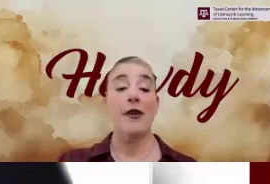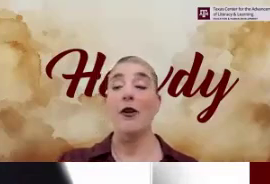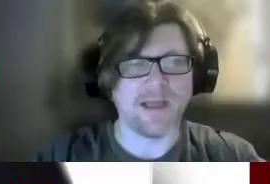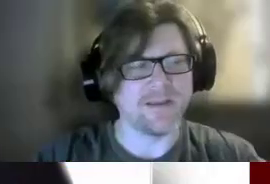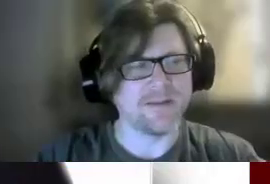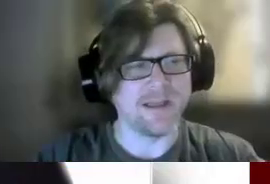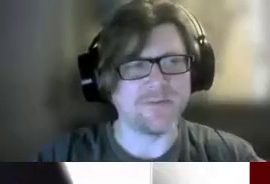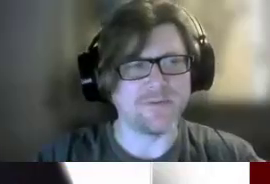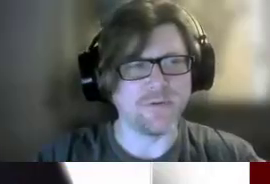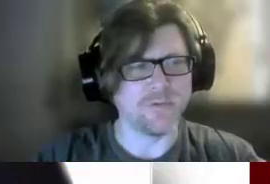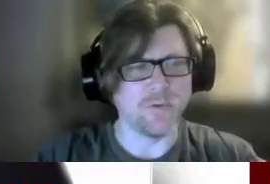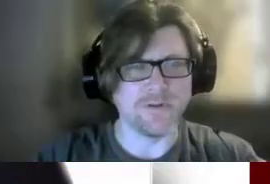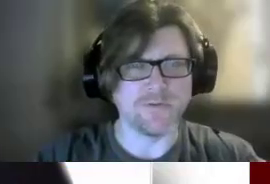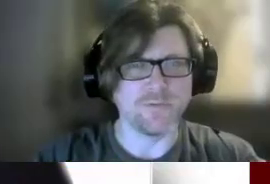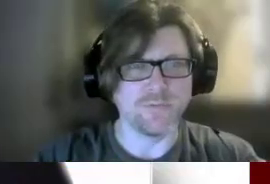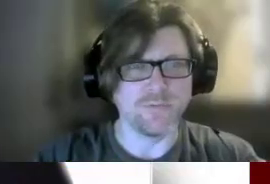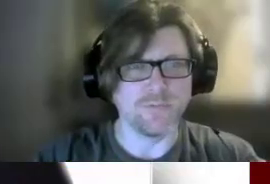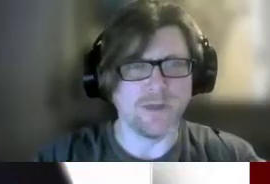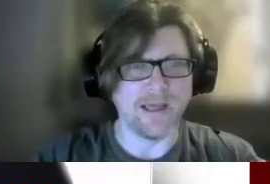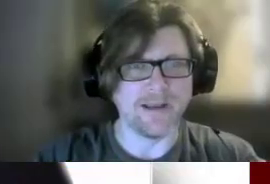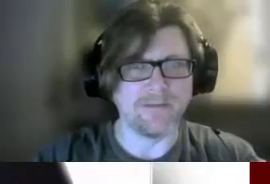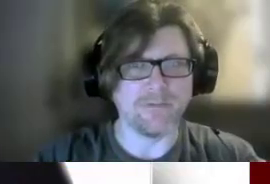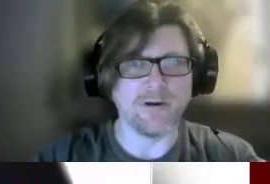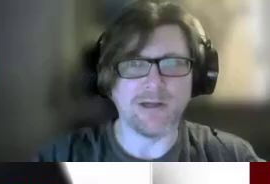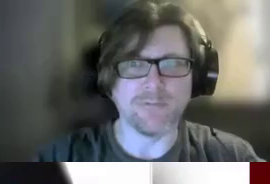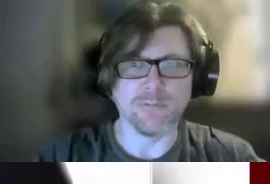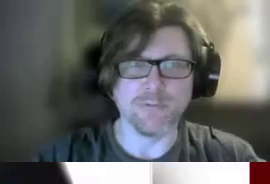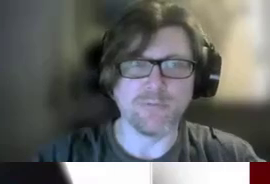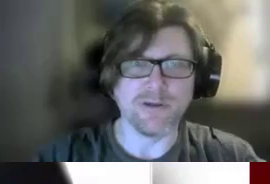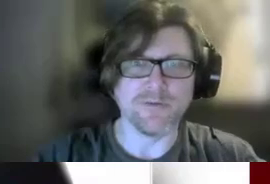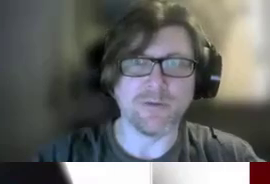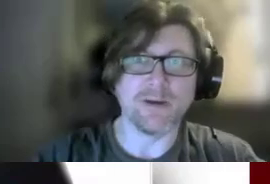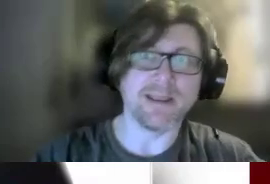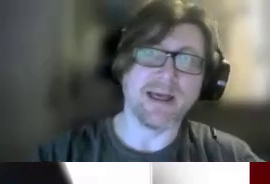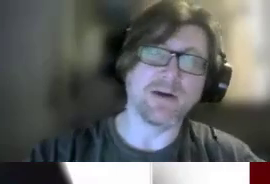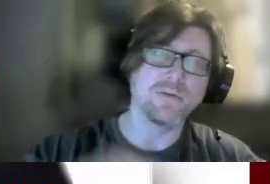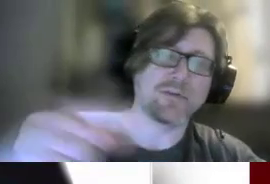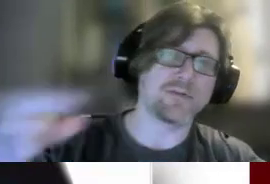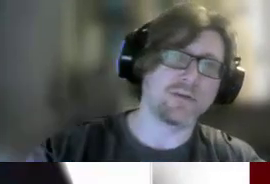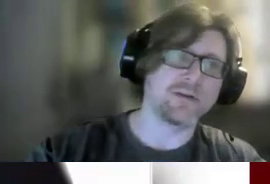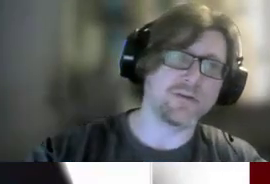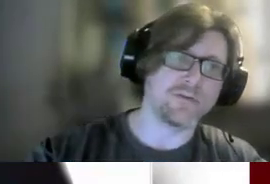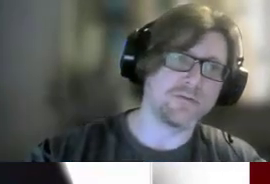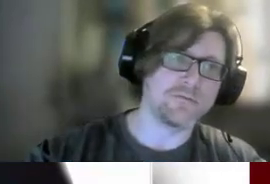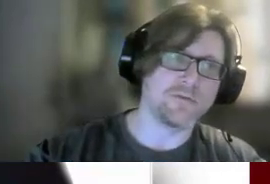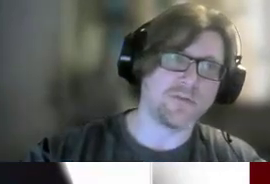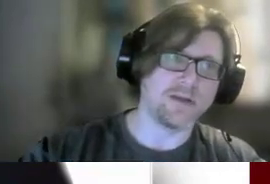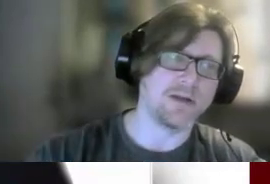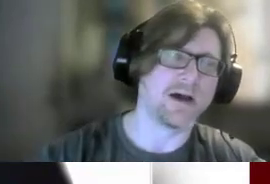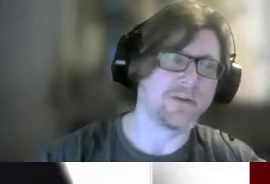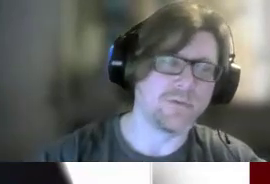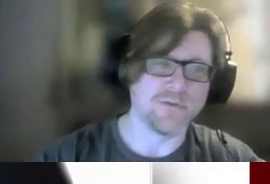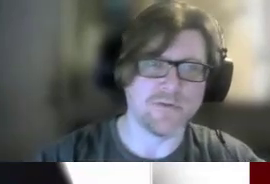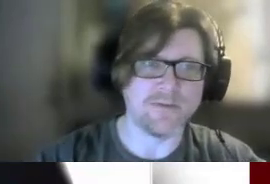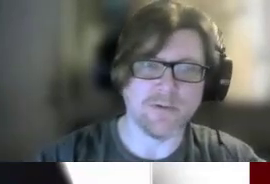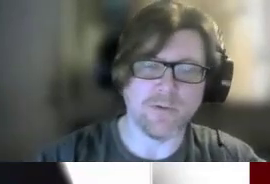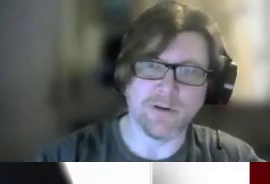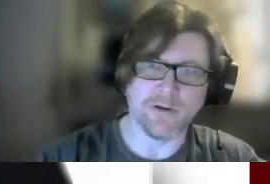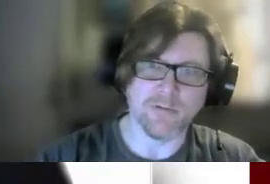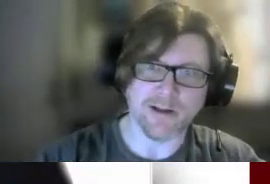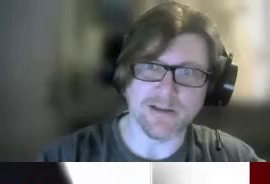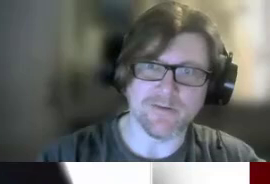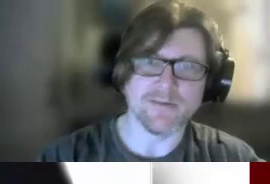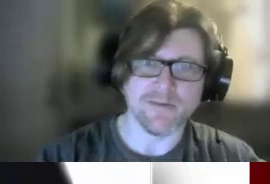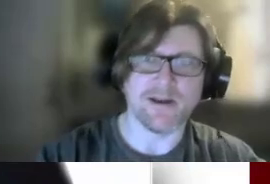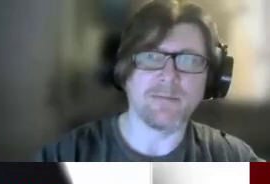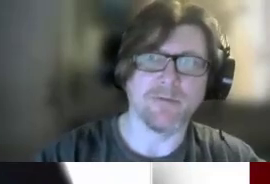So, I had okay. a student once who had a fall off of a roof because somebody else didn't use the safety